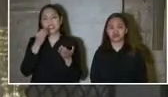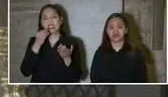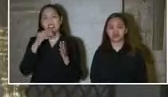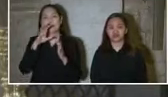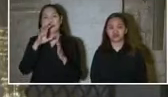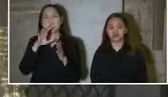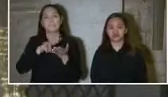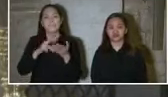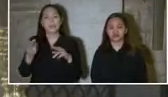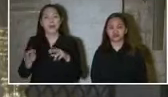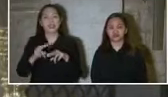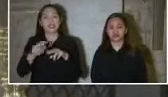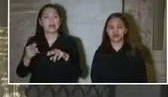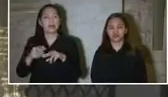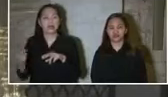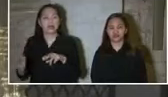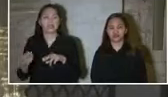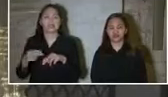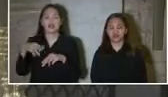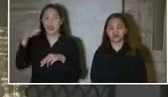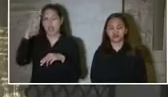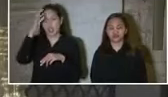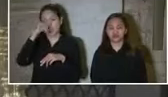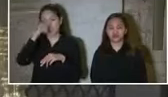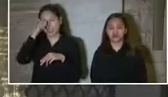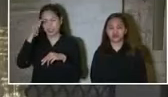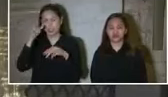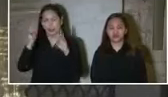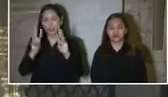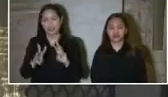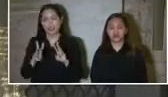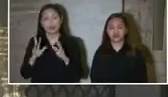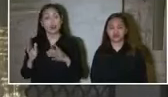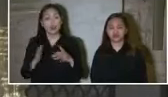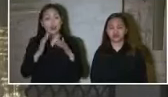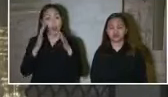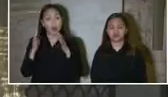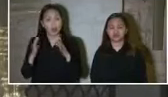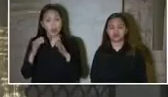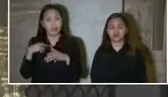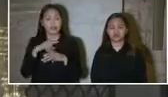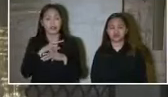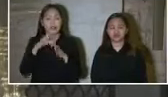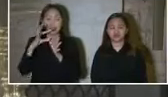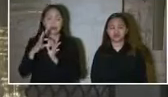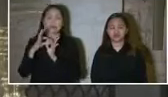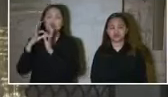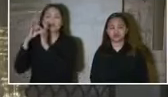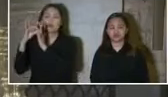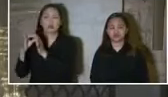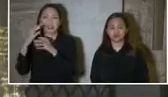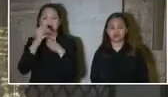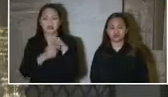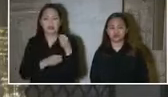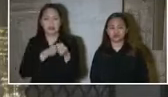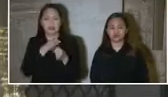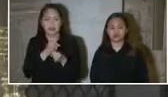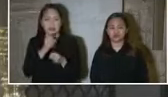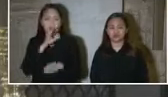during Ash Wednesday. This is a way for us to unite ourselves to the suffering of